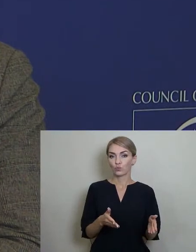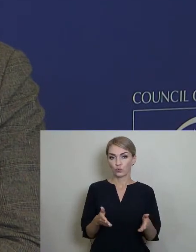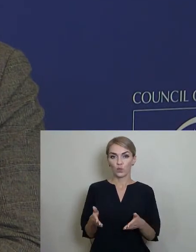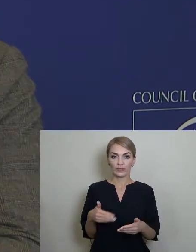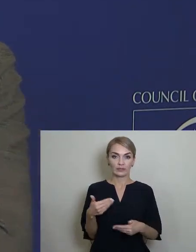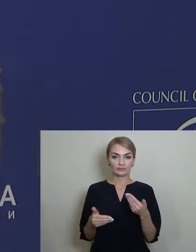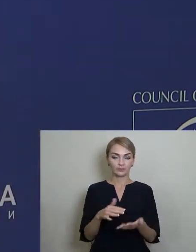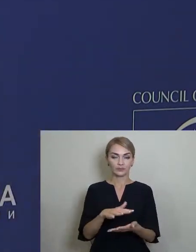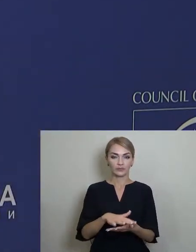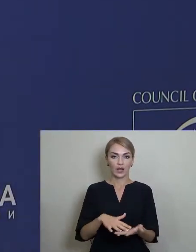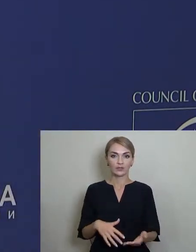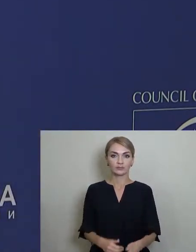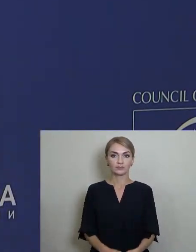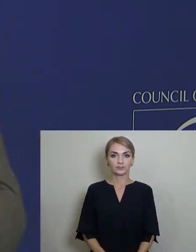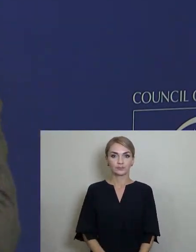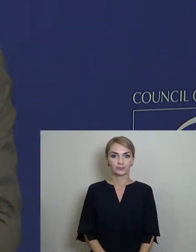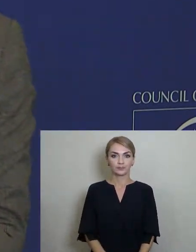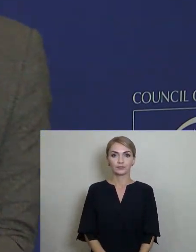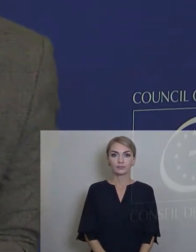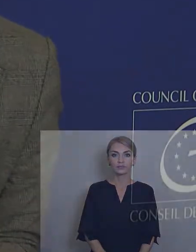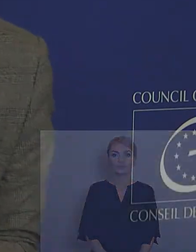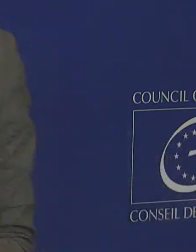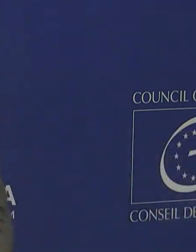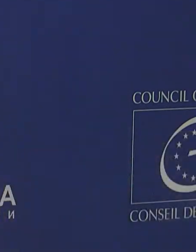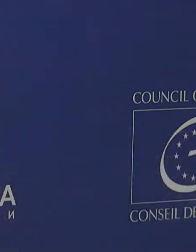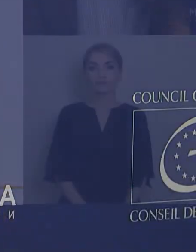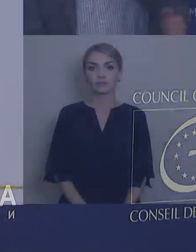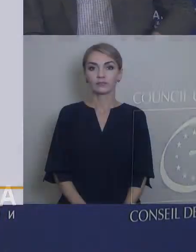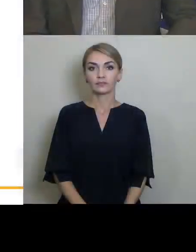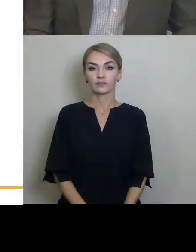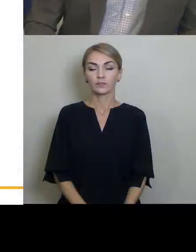who have been elected. So we are ready to continue.